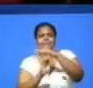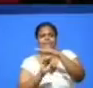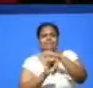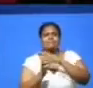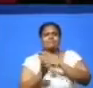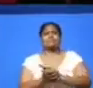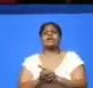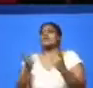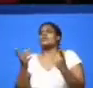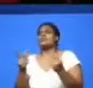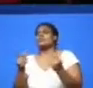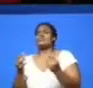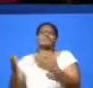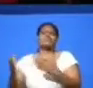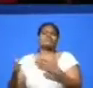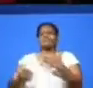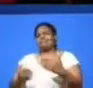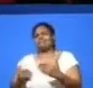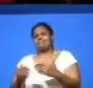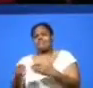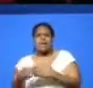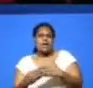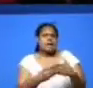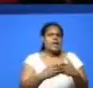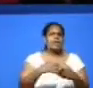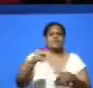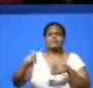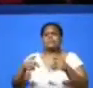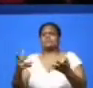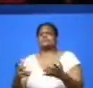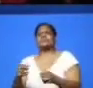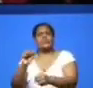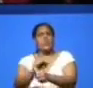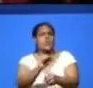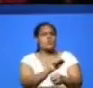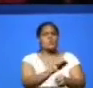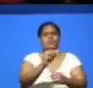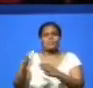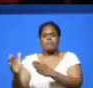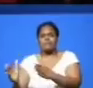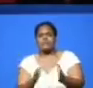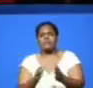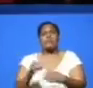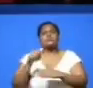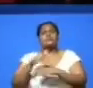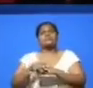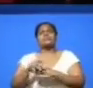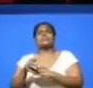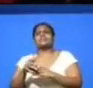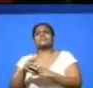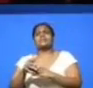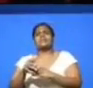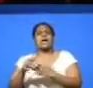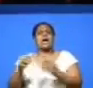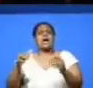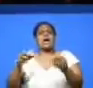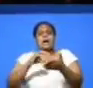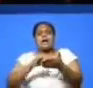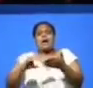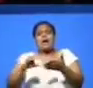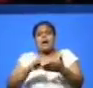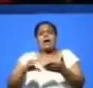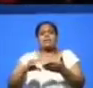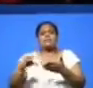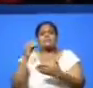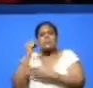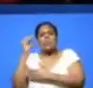the preliminary work, you know, guiding the folk and doing the pre-work. And he wanted to send a postcard back to his staff at home. And he